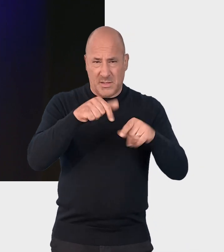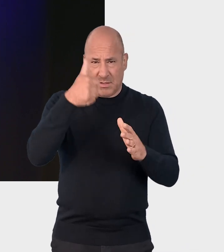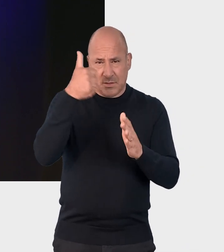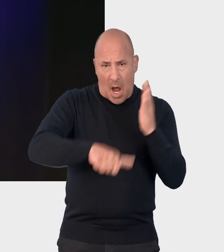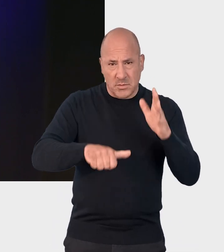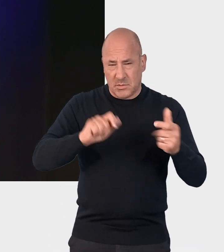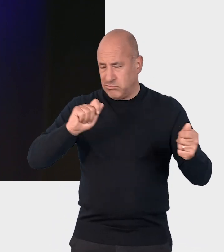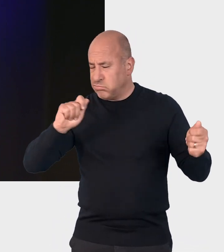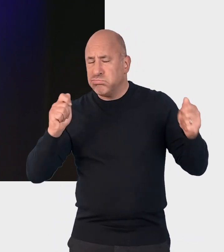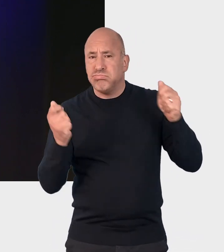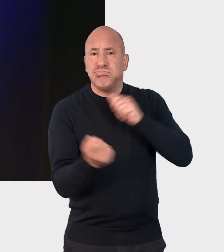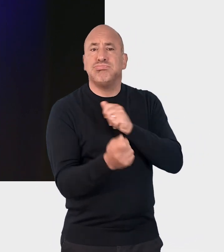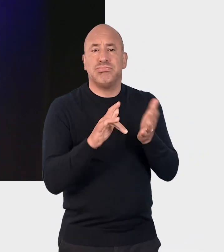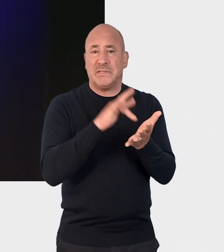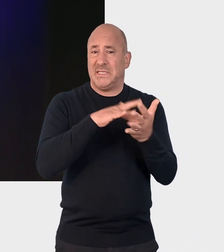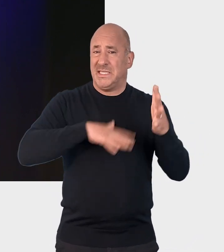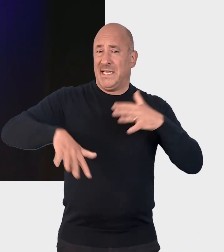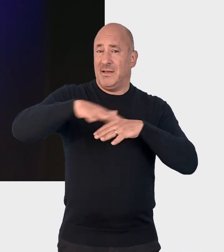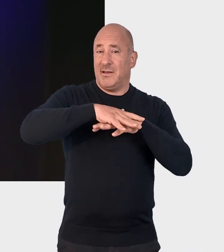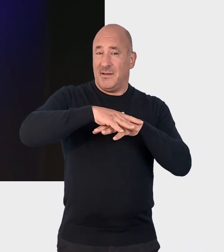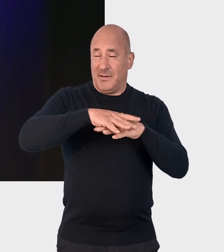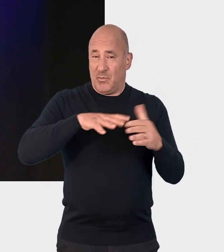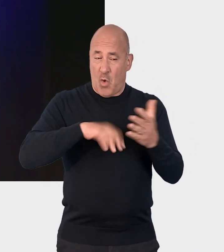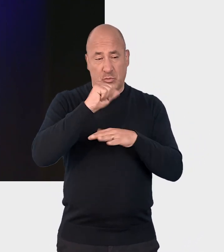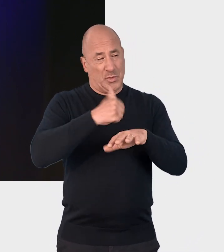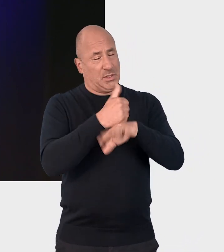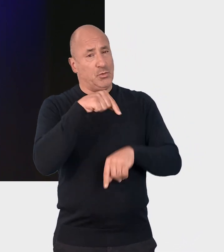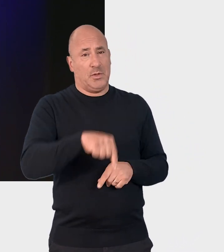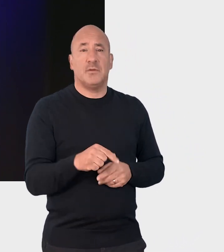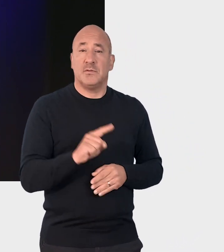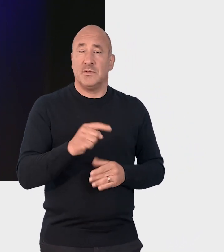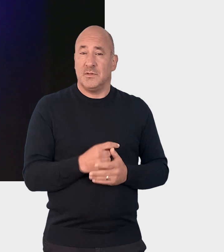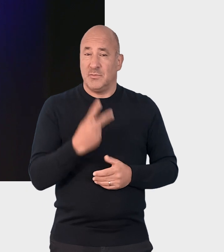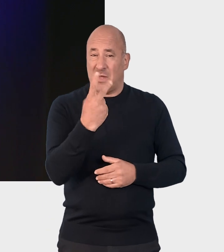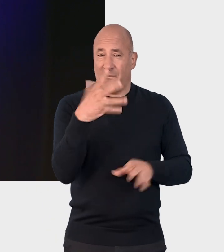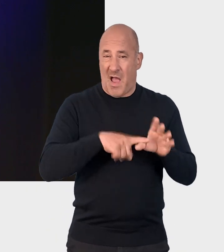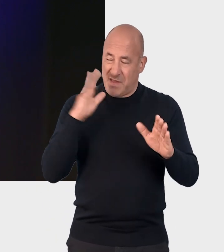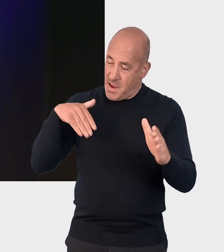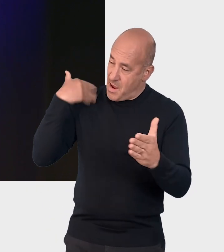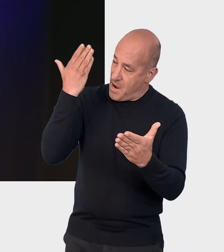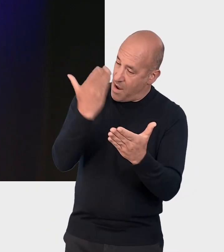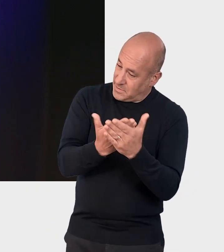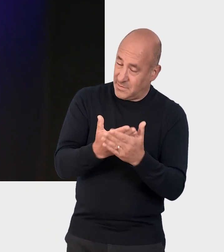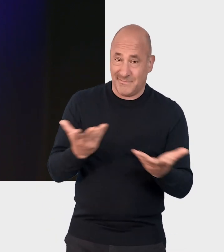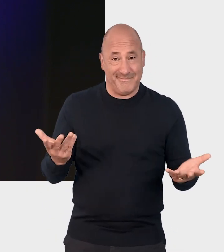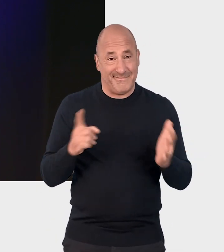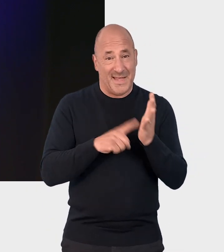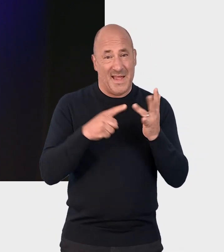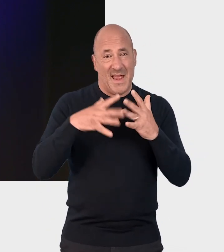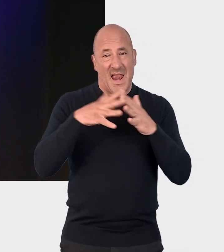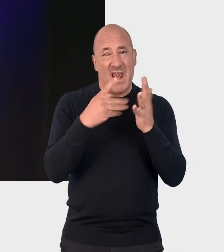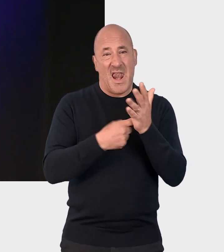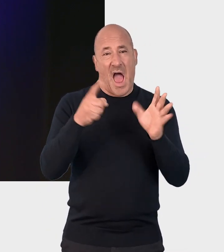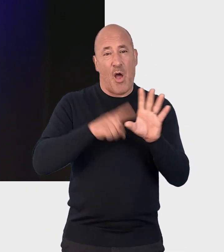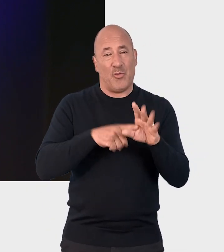cultural institution that was the anchor institution that transformed this part of the city of